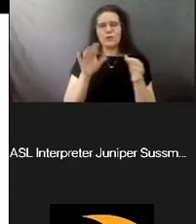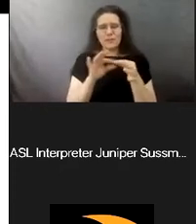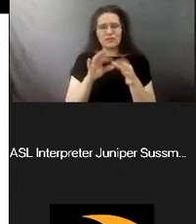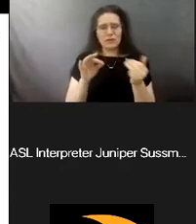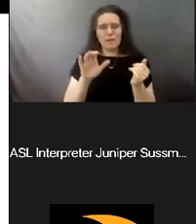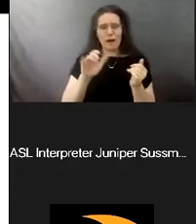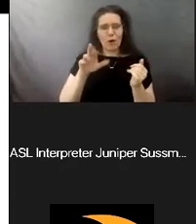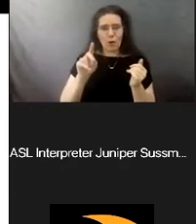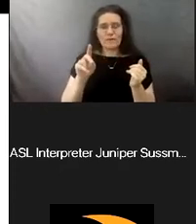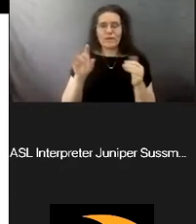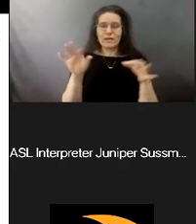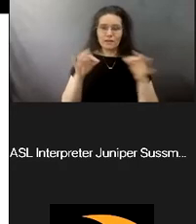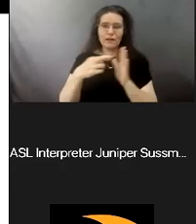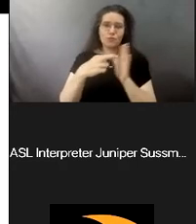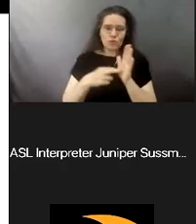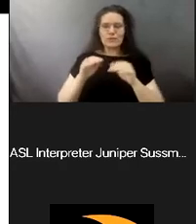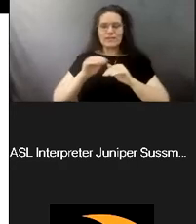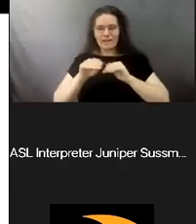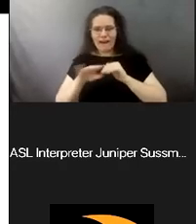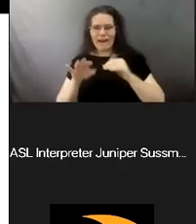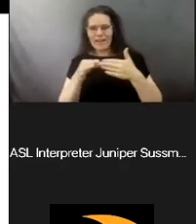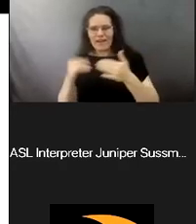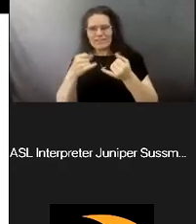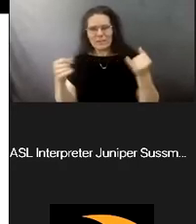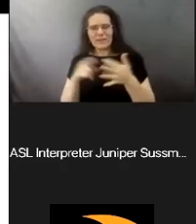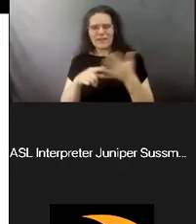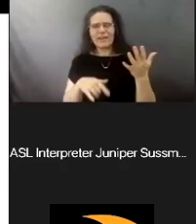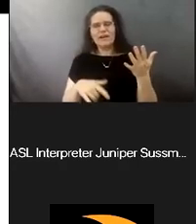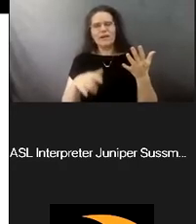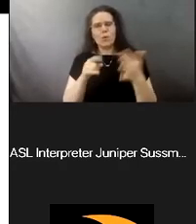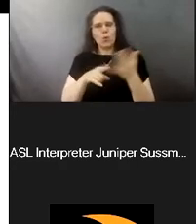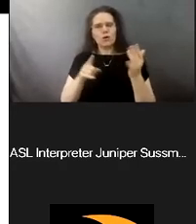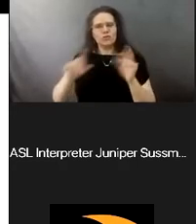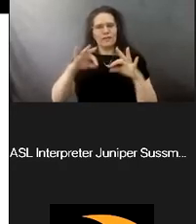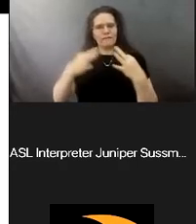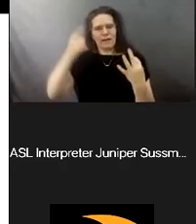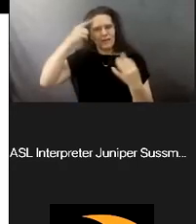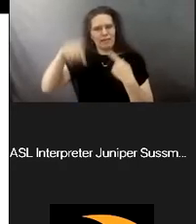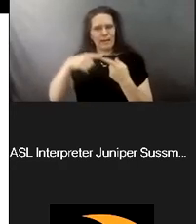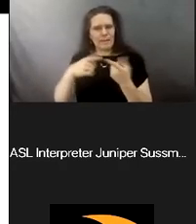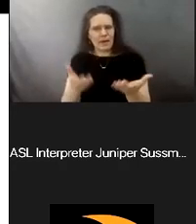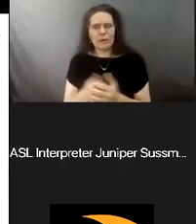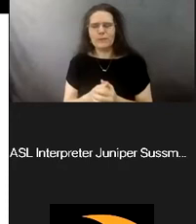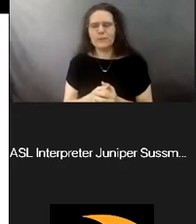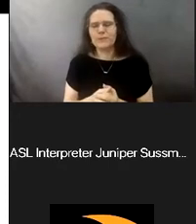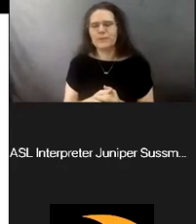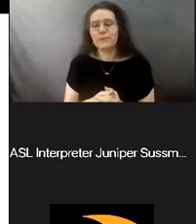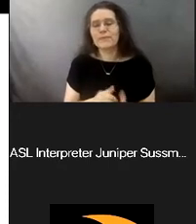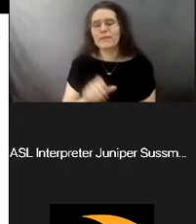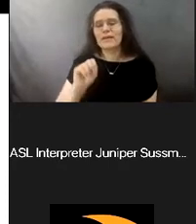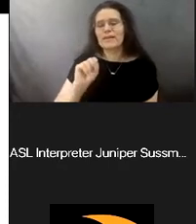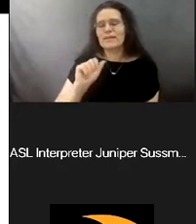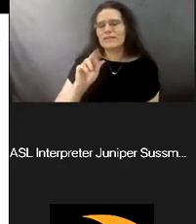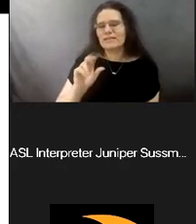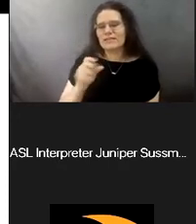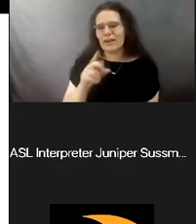it. What are some of the relevant considerations here? Sure. So first, I just